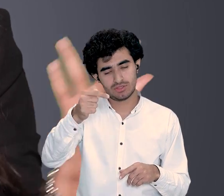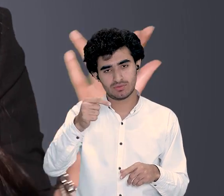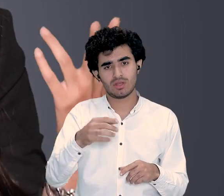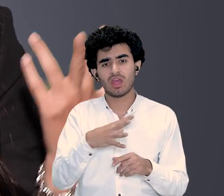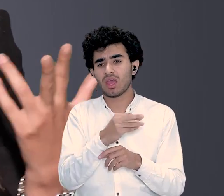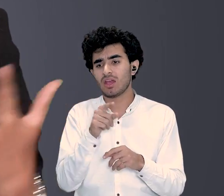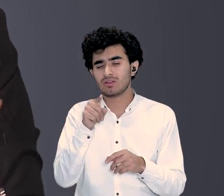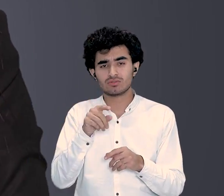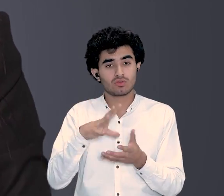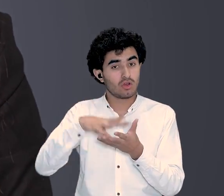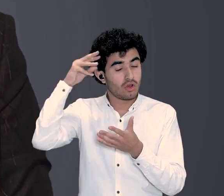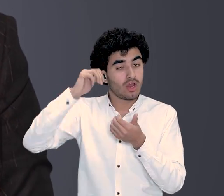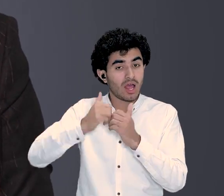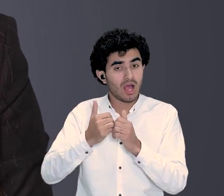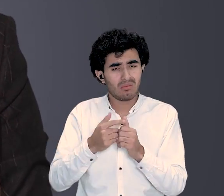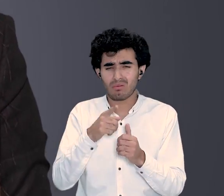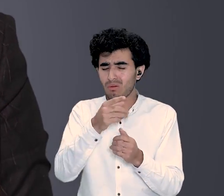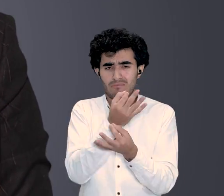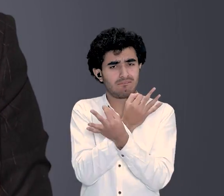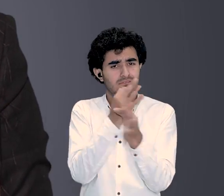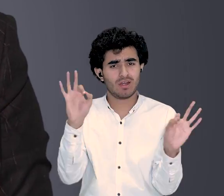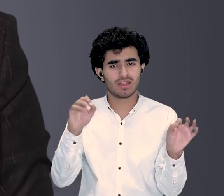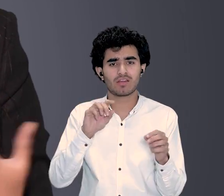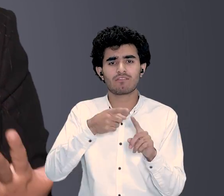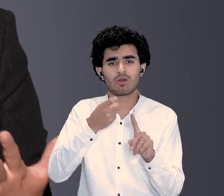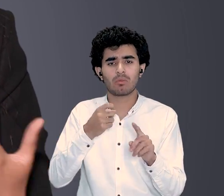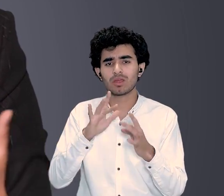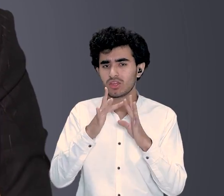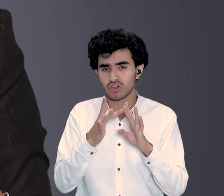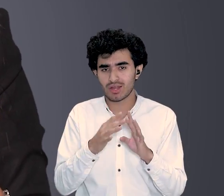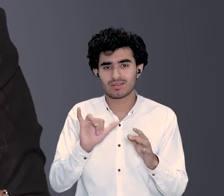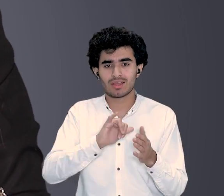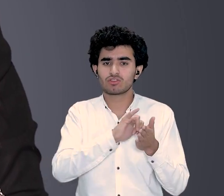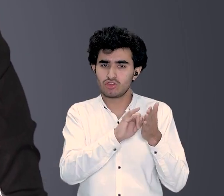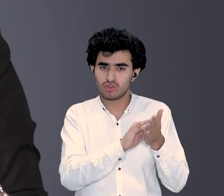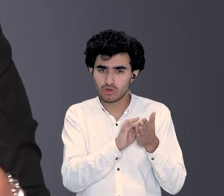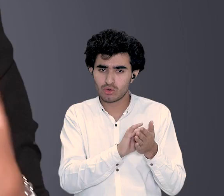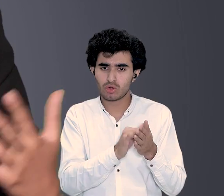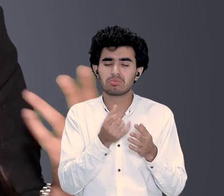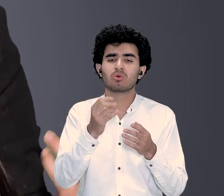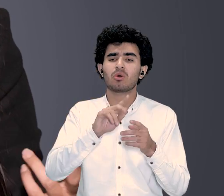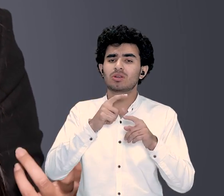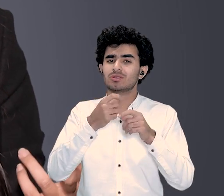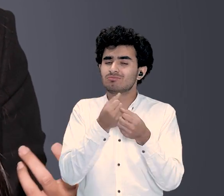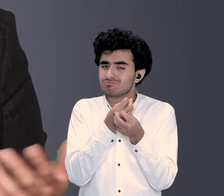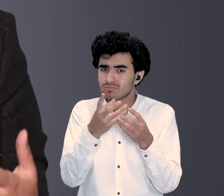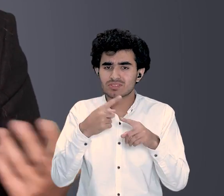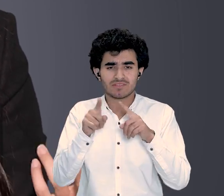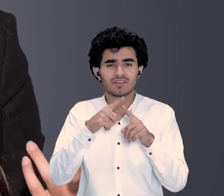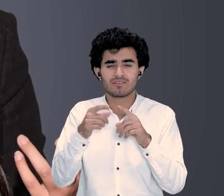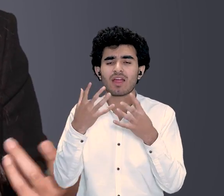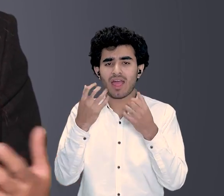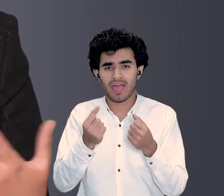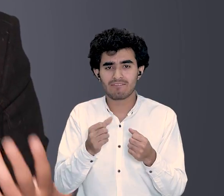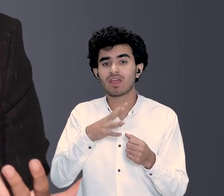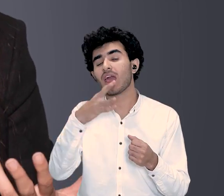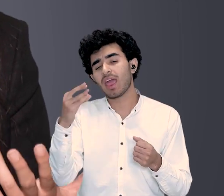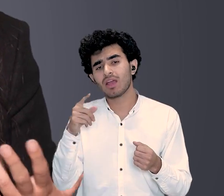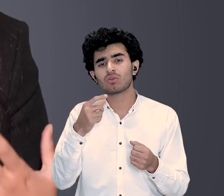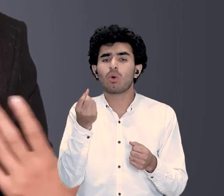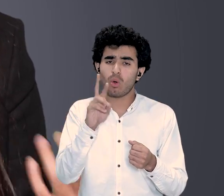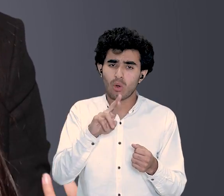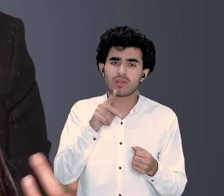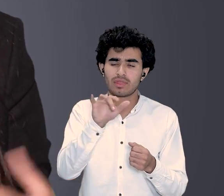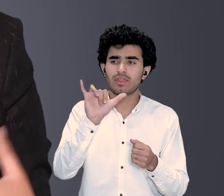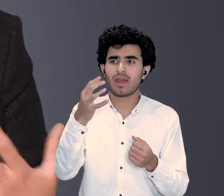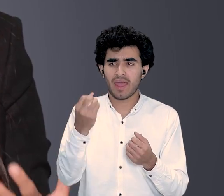free MOOCs or those massive online courses, or what you can do is take a paid program. There's so many available all over